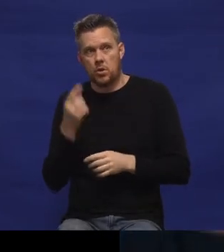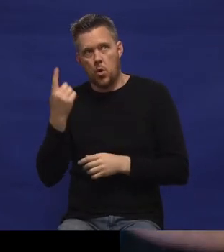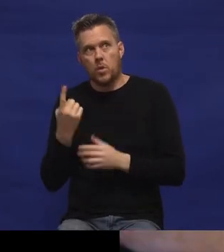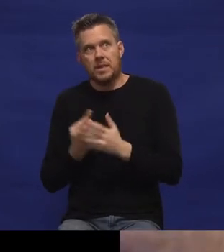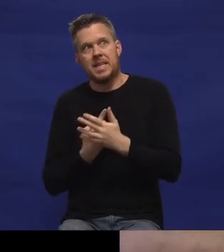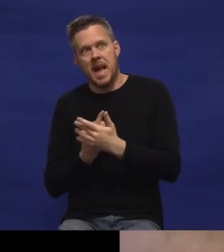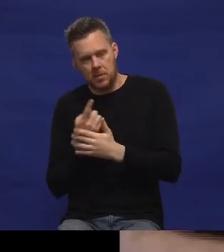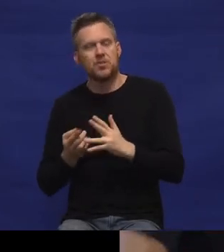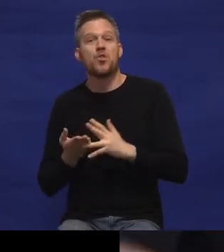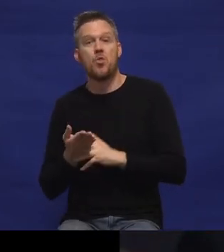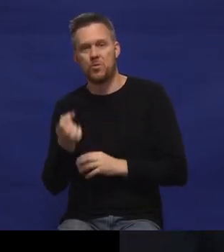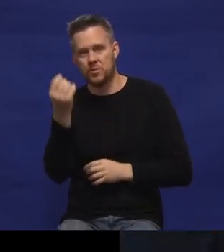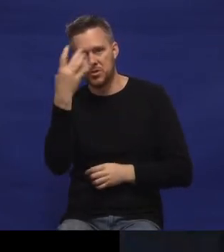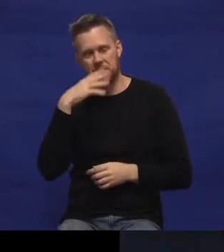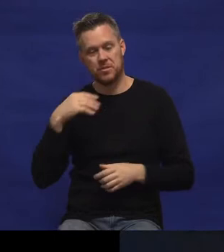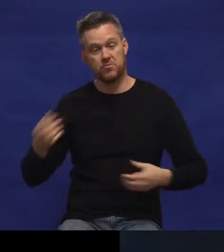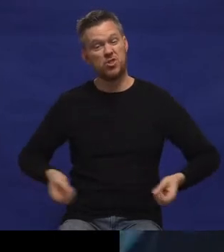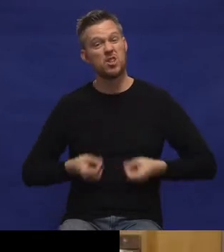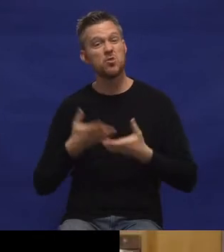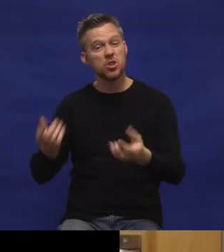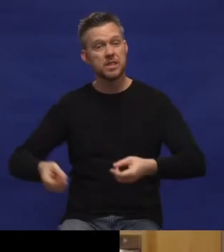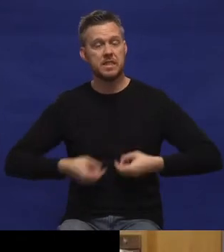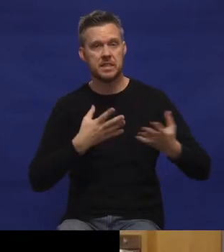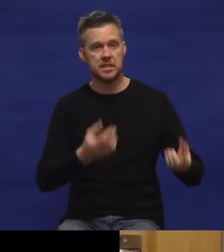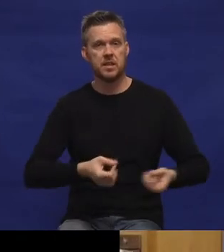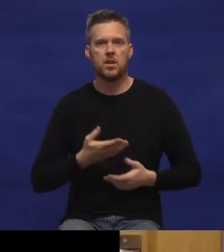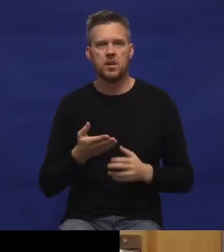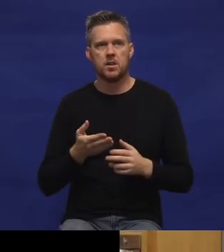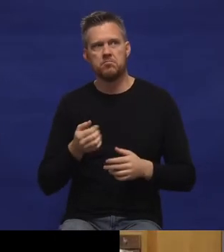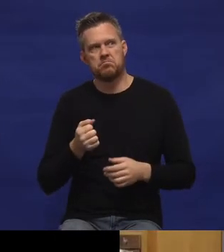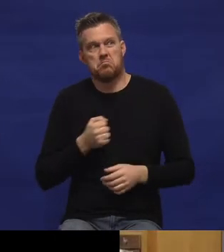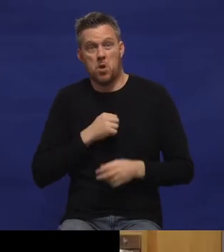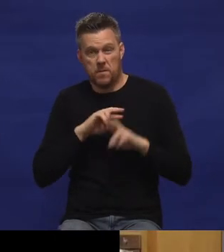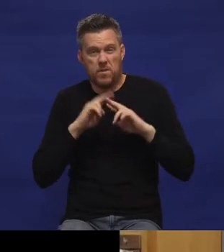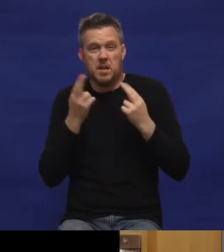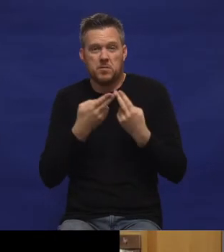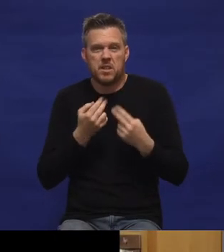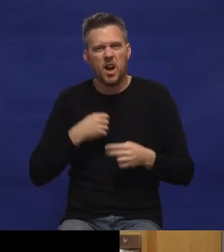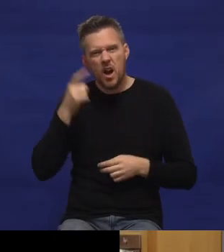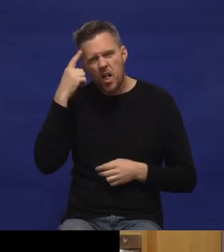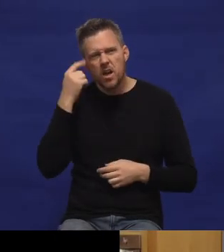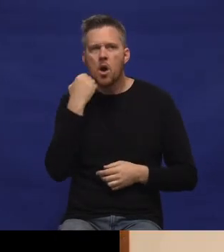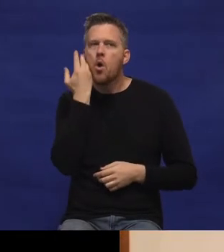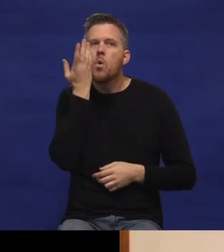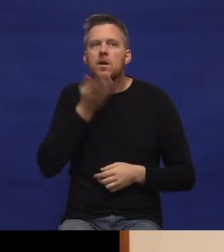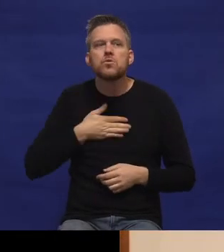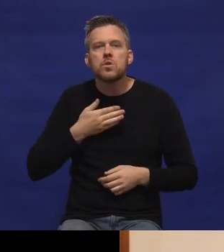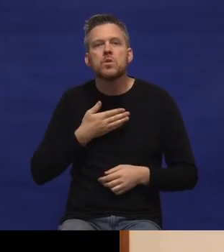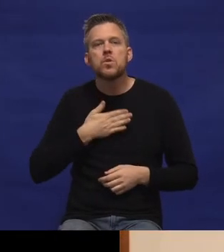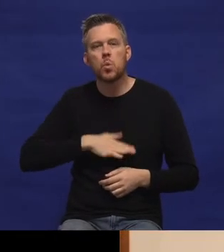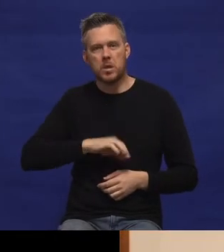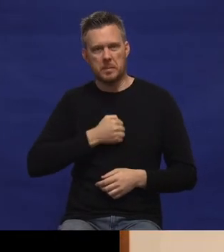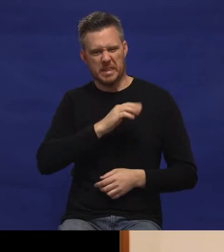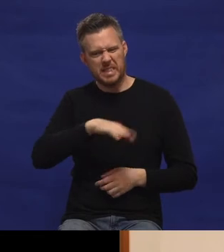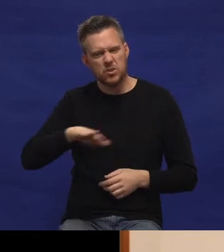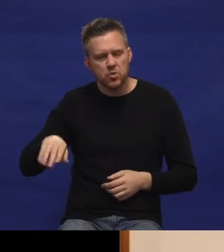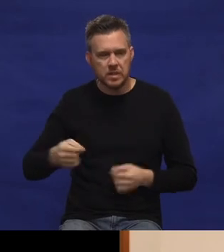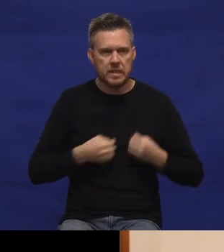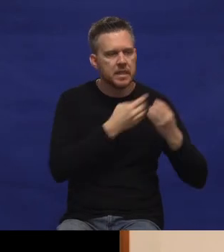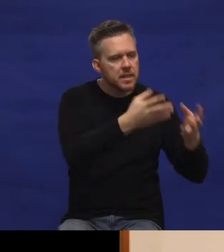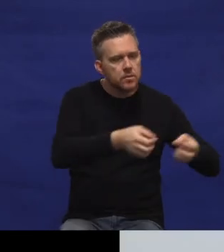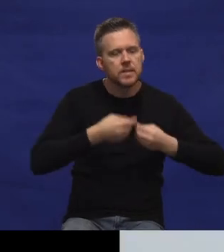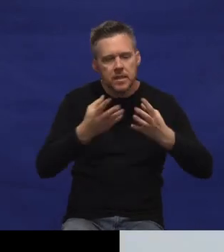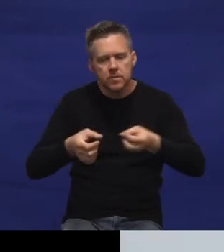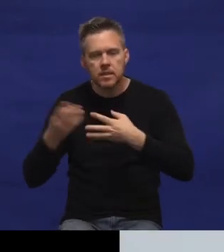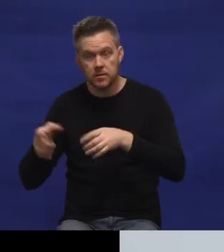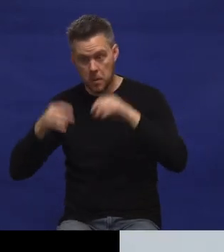For my family, I think I always want to have children that are givers. I want my children to be